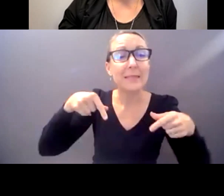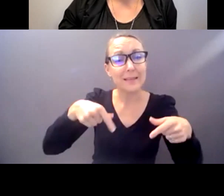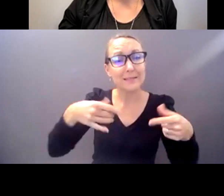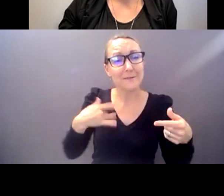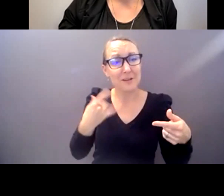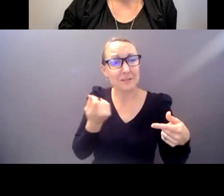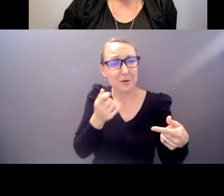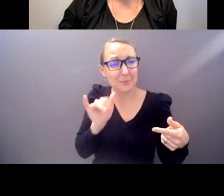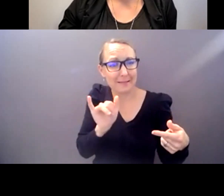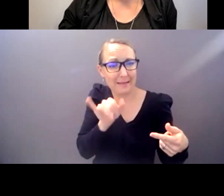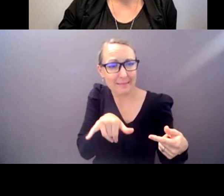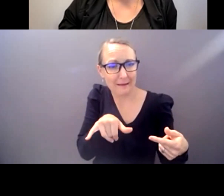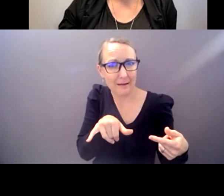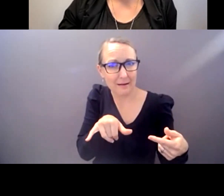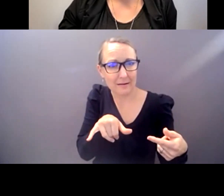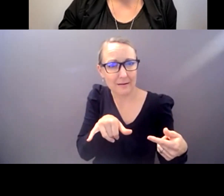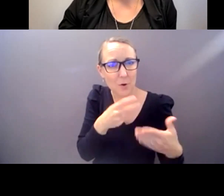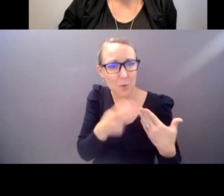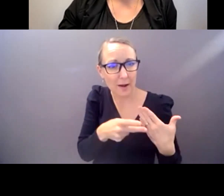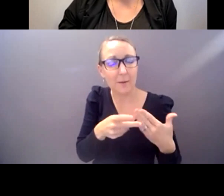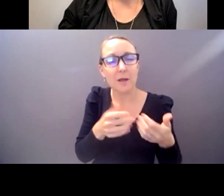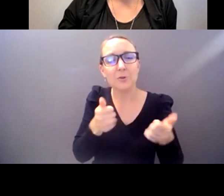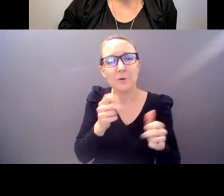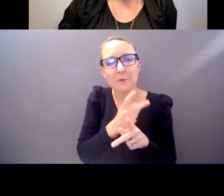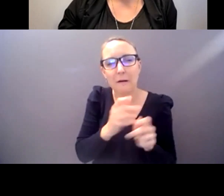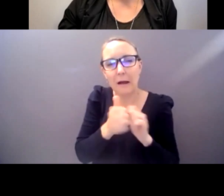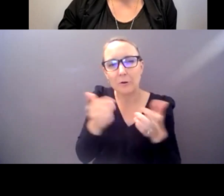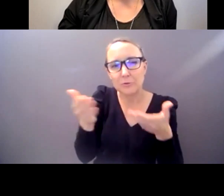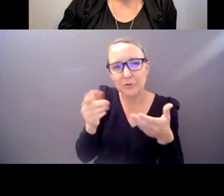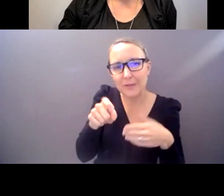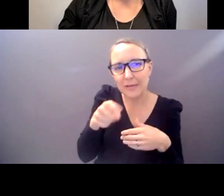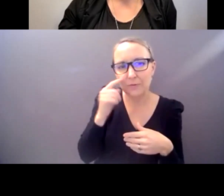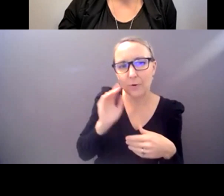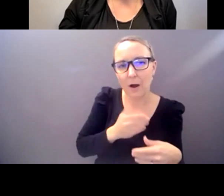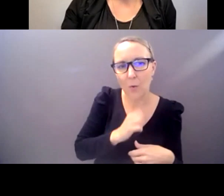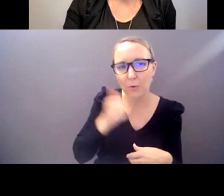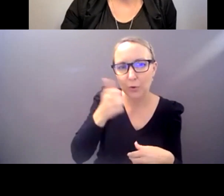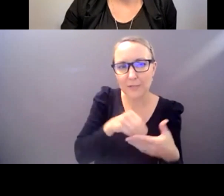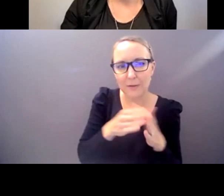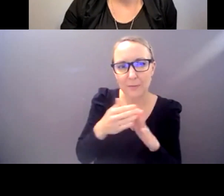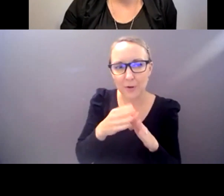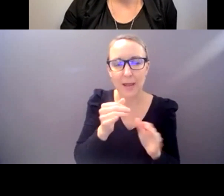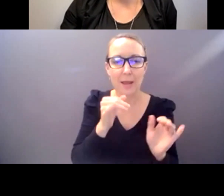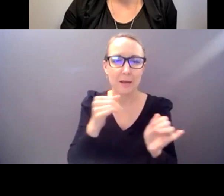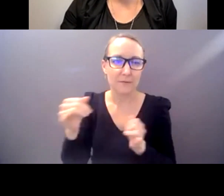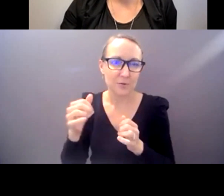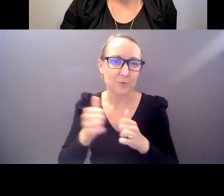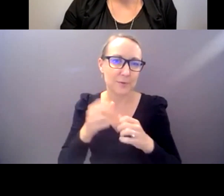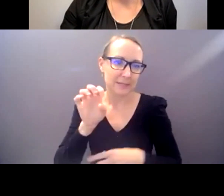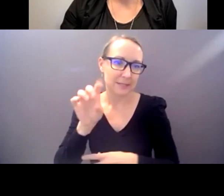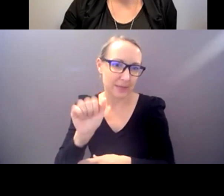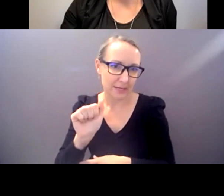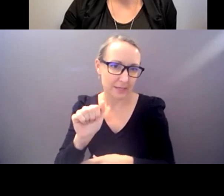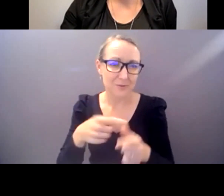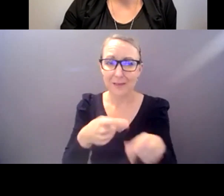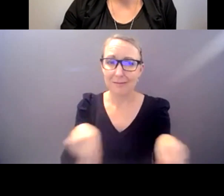looking at a holistic way to serve the needs of our elders in our community and individuals with disabilities, so that they don't have to